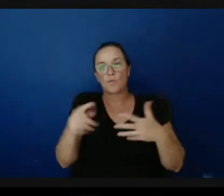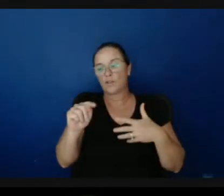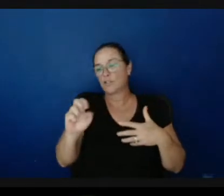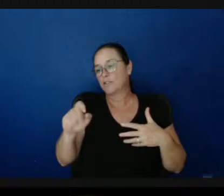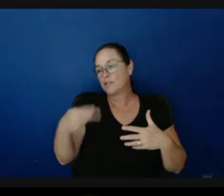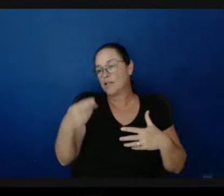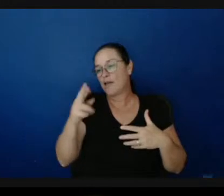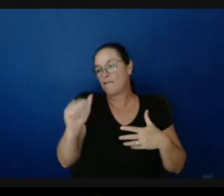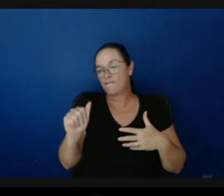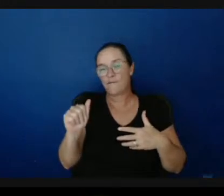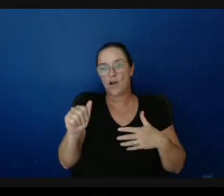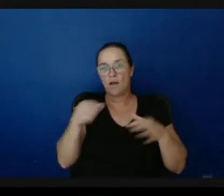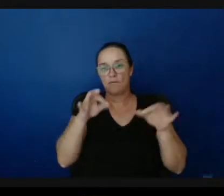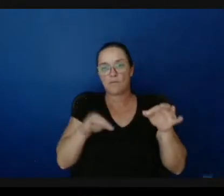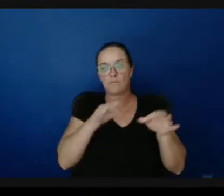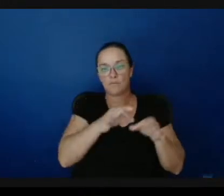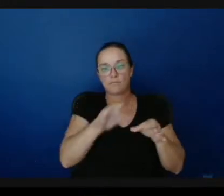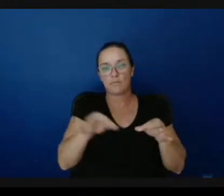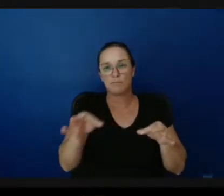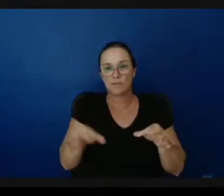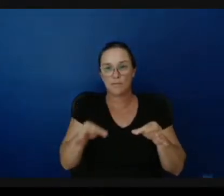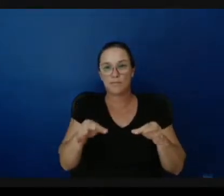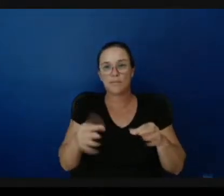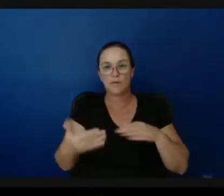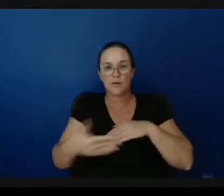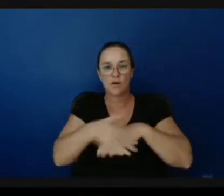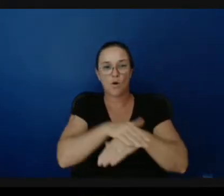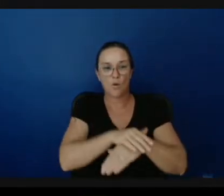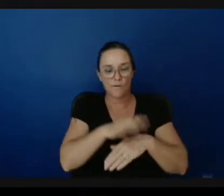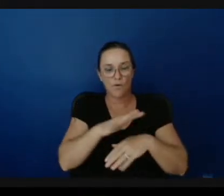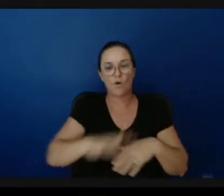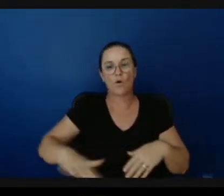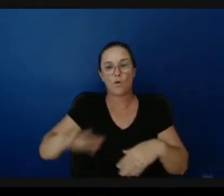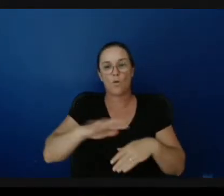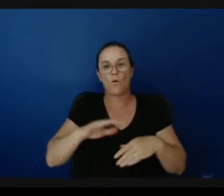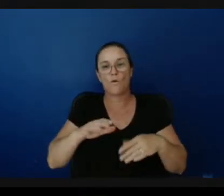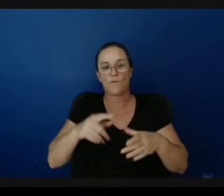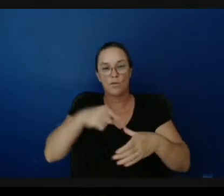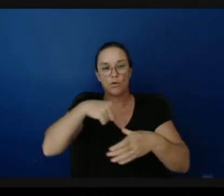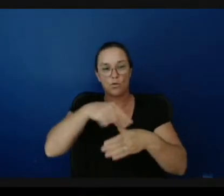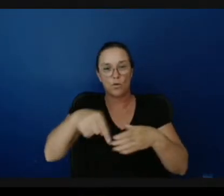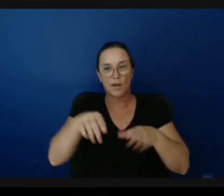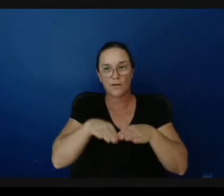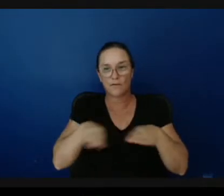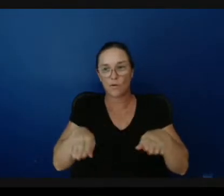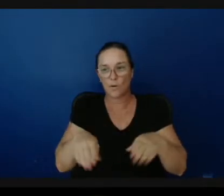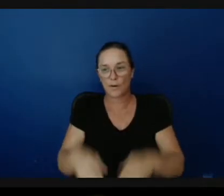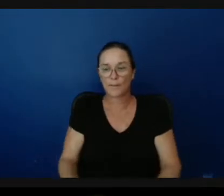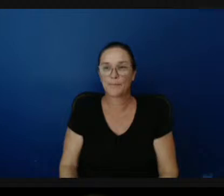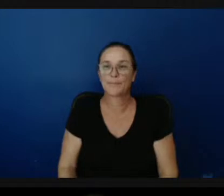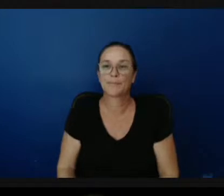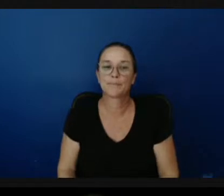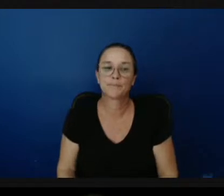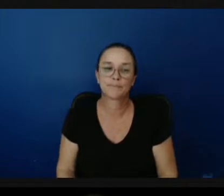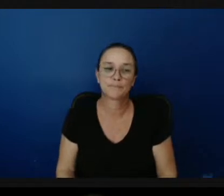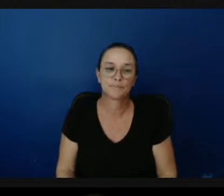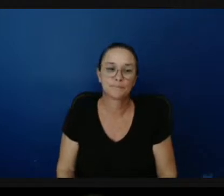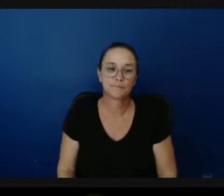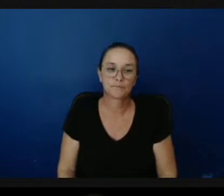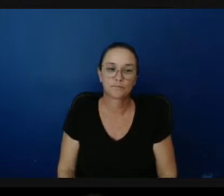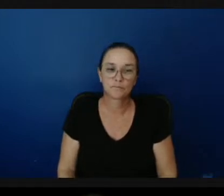islets ending up covering the crater floor, as you see here. Last night aglow on the 4th, and then resumed to